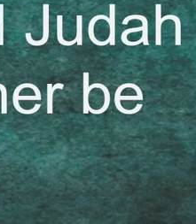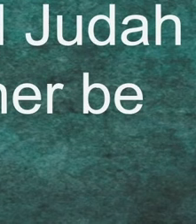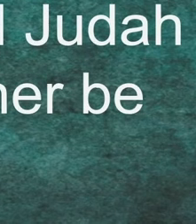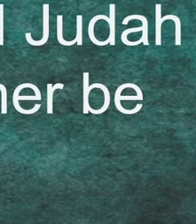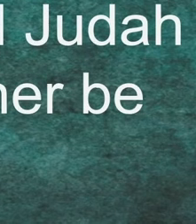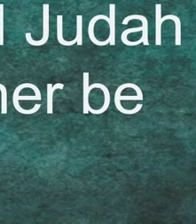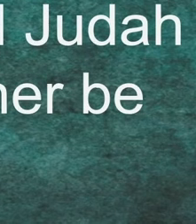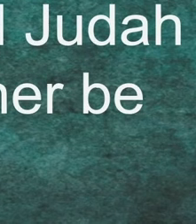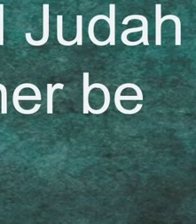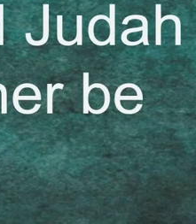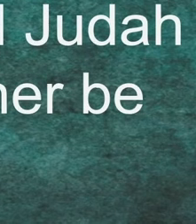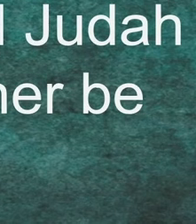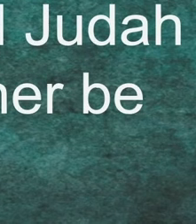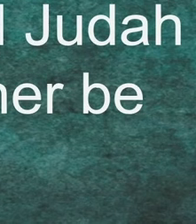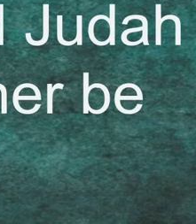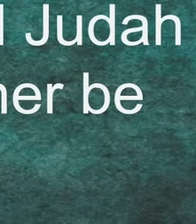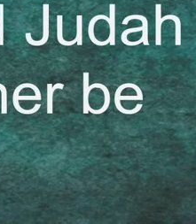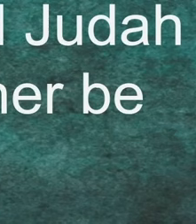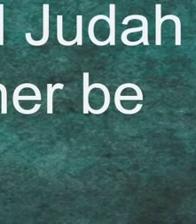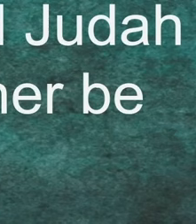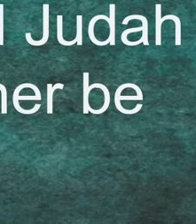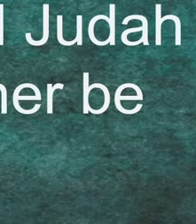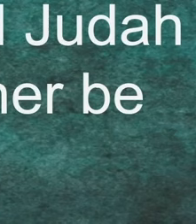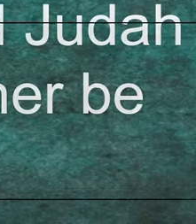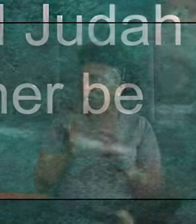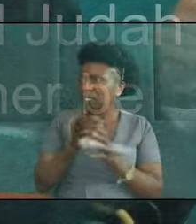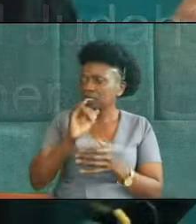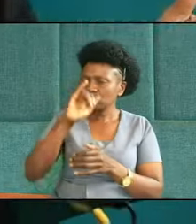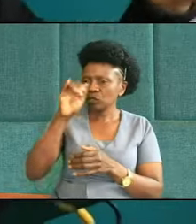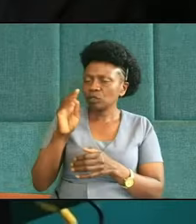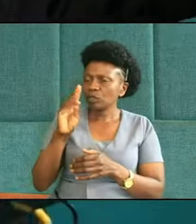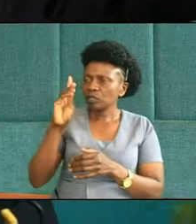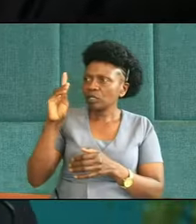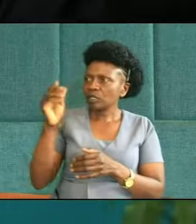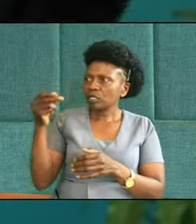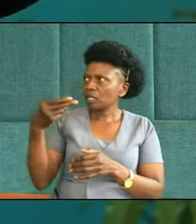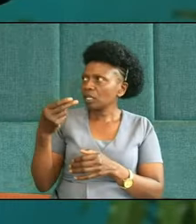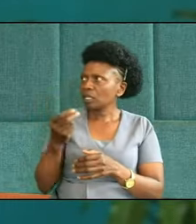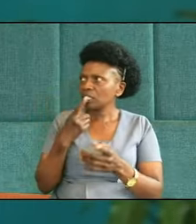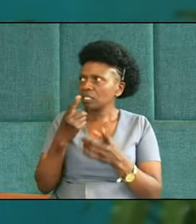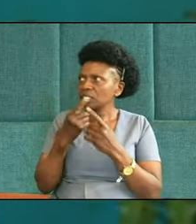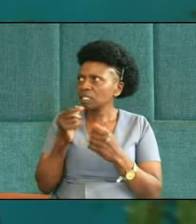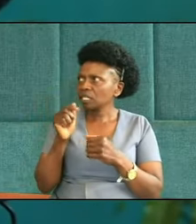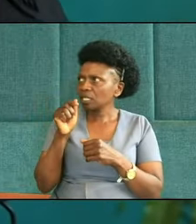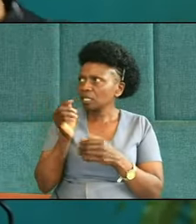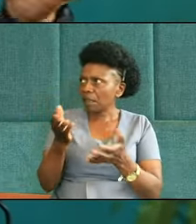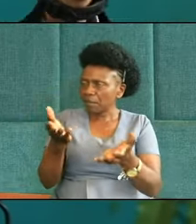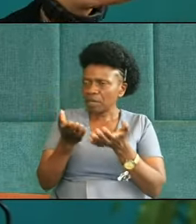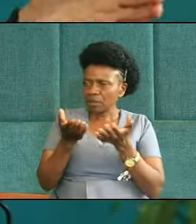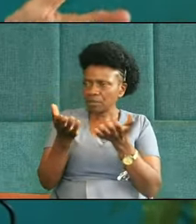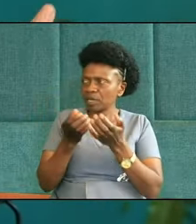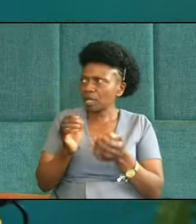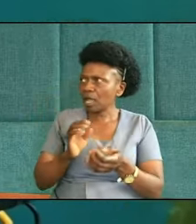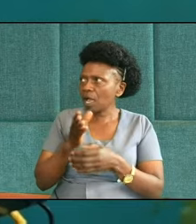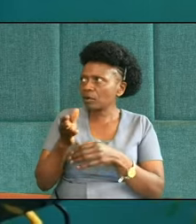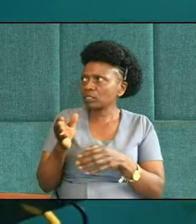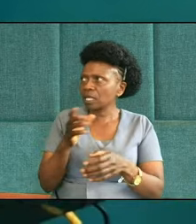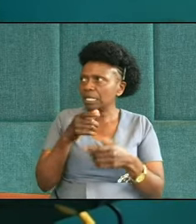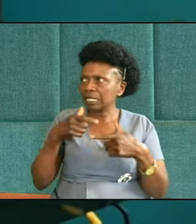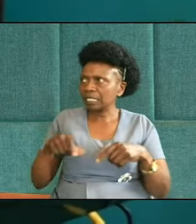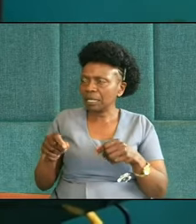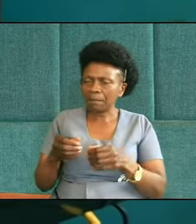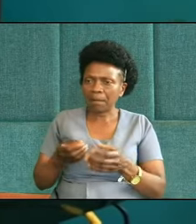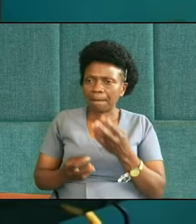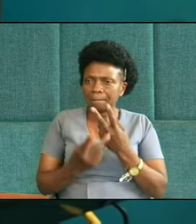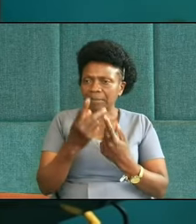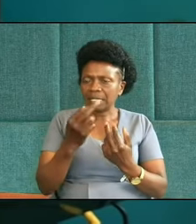Hmm. Hmm. One wonders if Judah suddenly realized, is this the woman that he didn't really know he